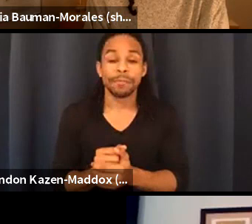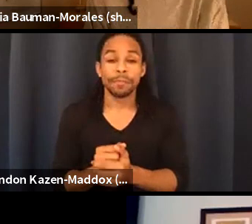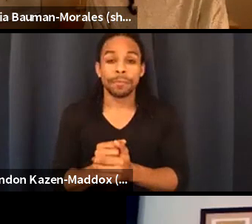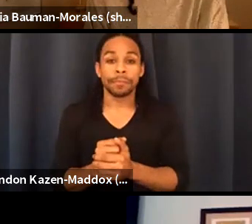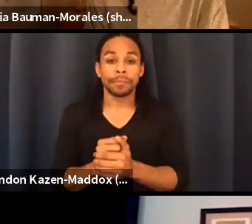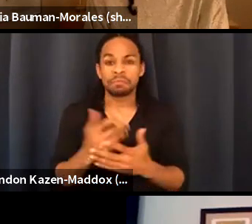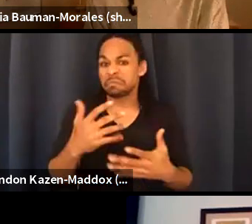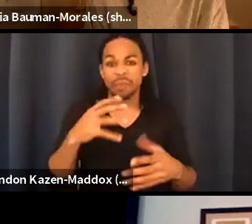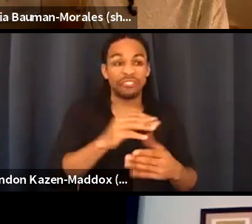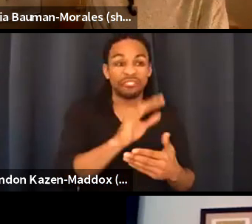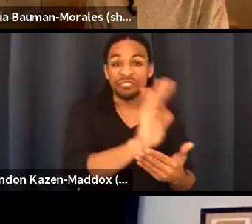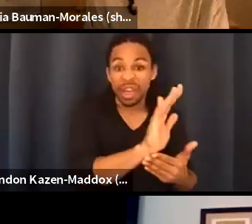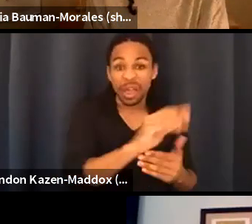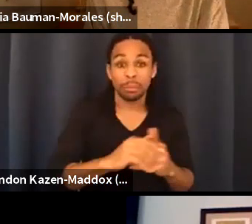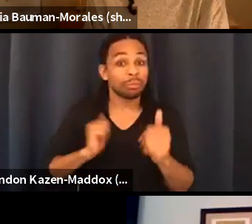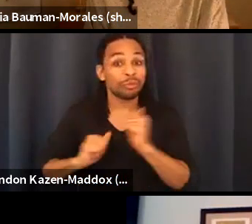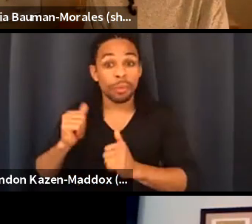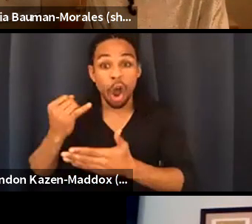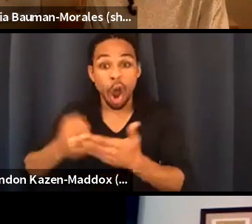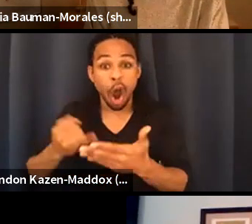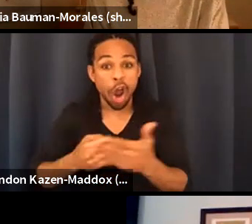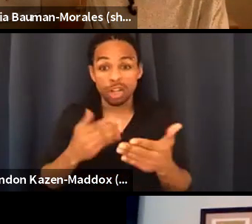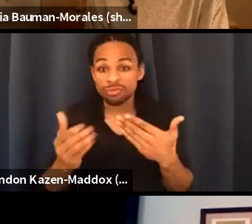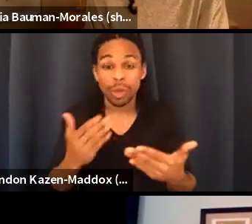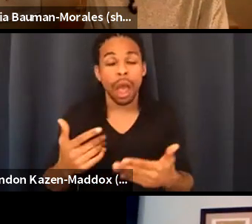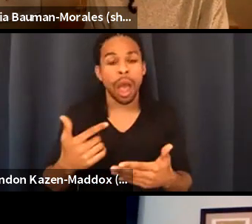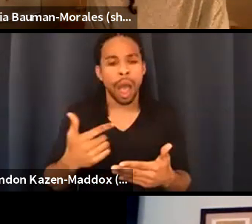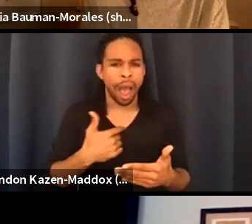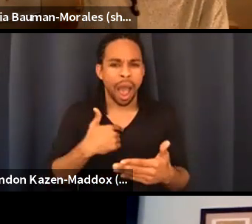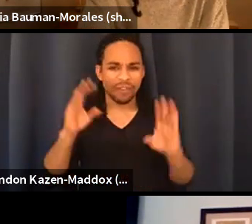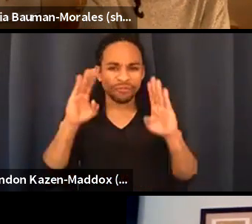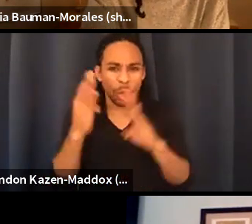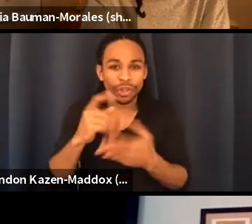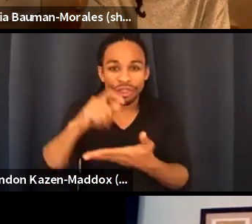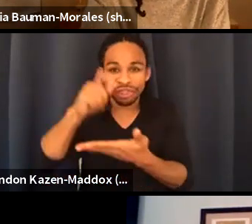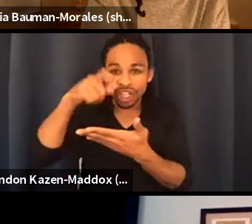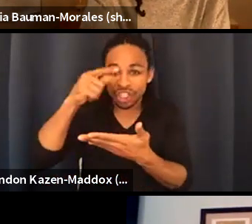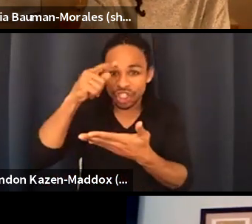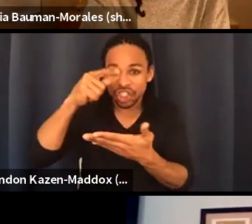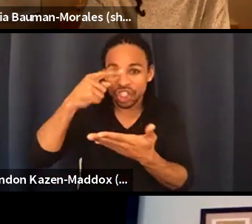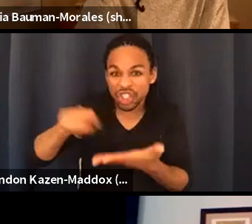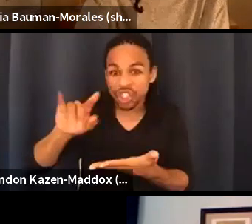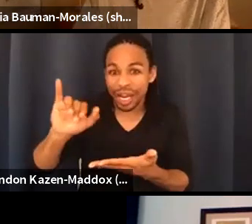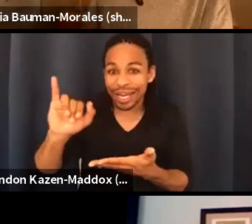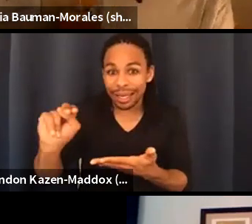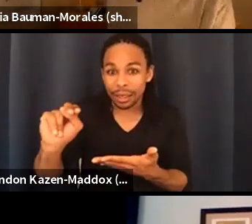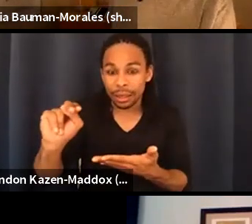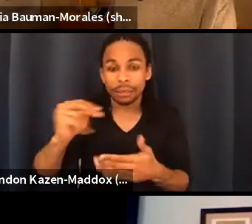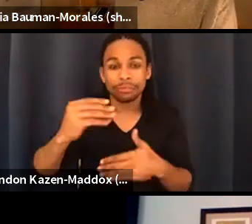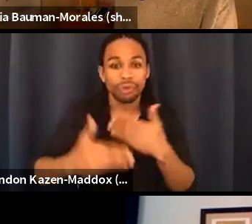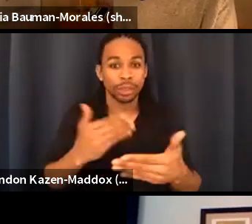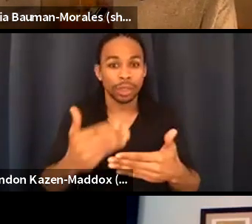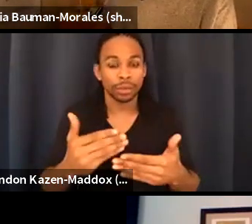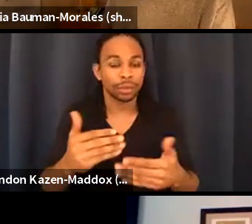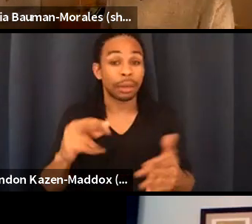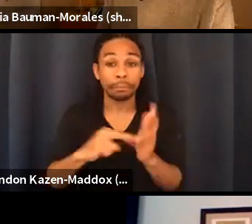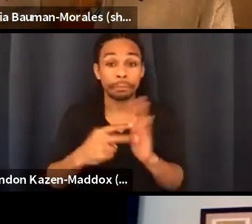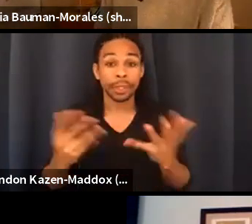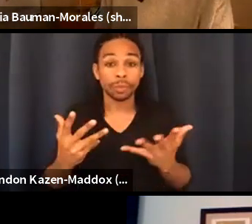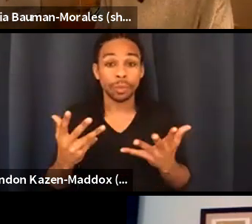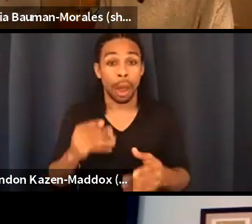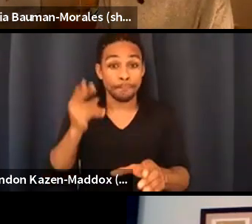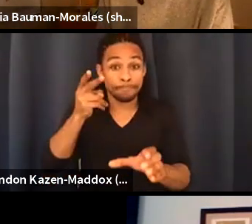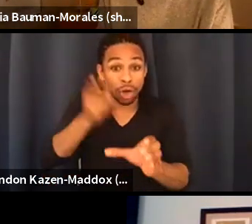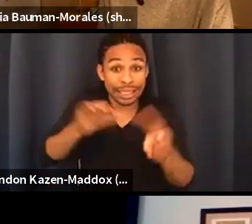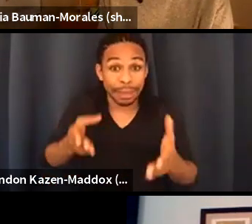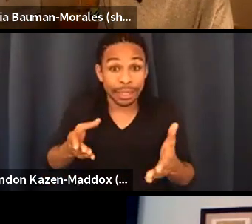performing arts, is the check-in process. Placing all of the participants in a circle and allowing them